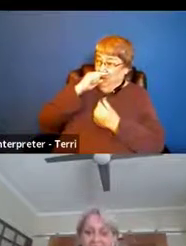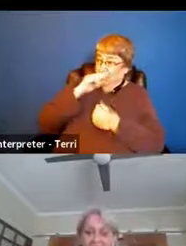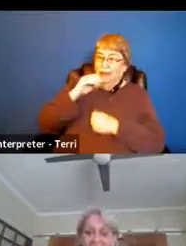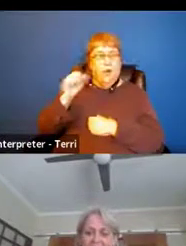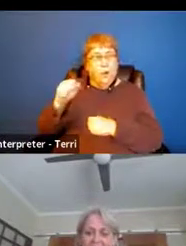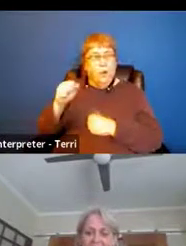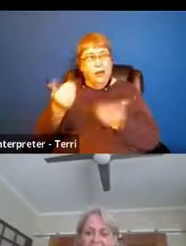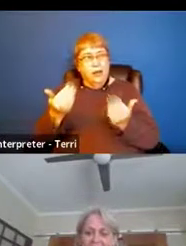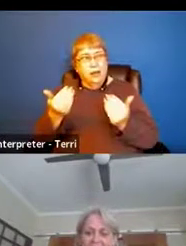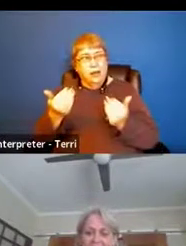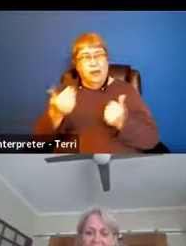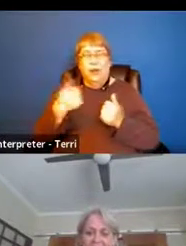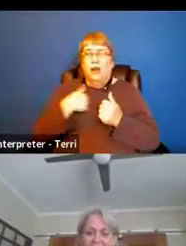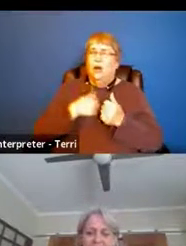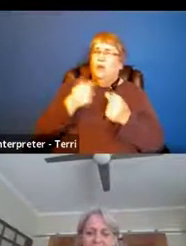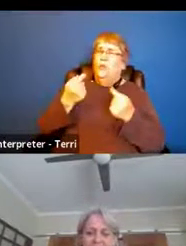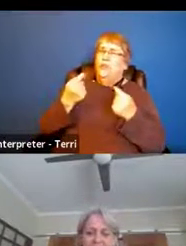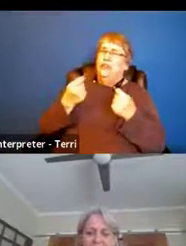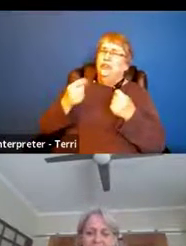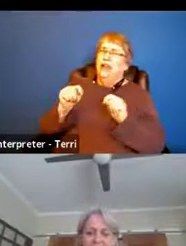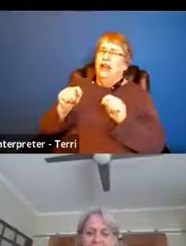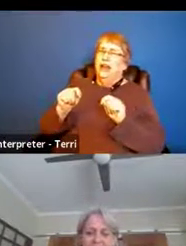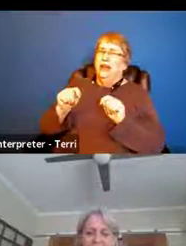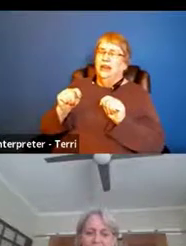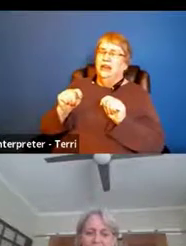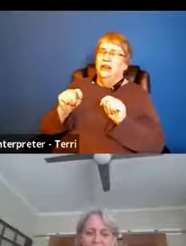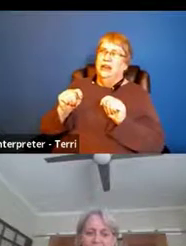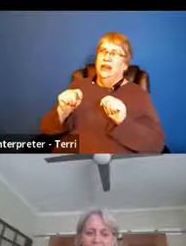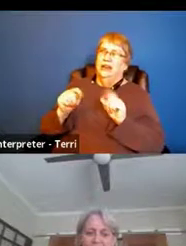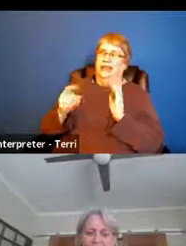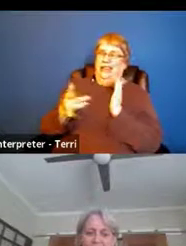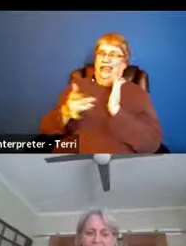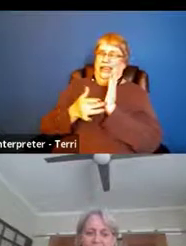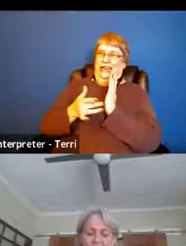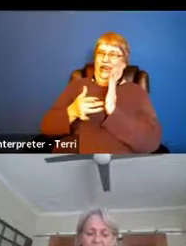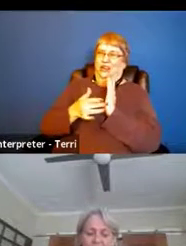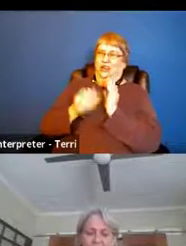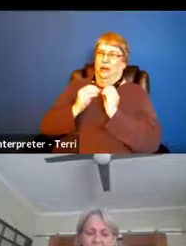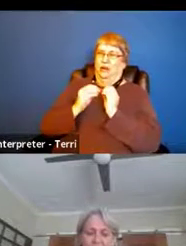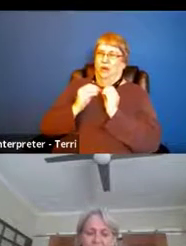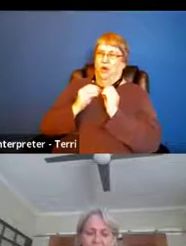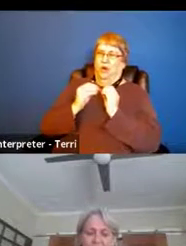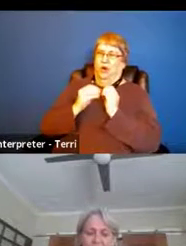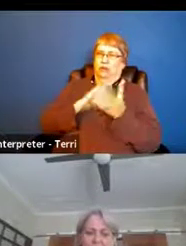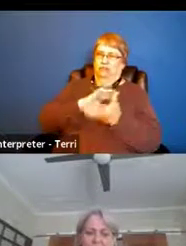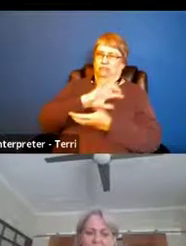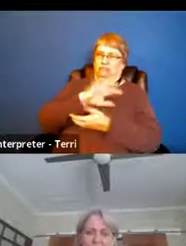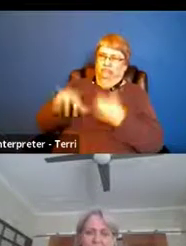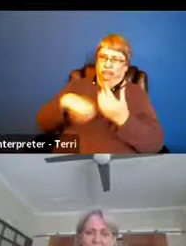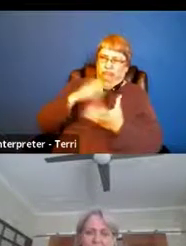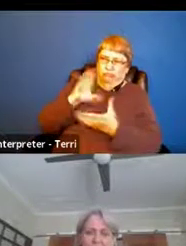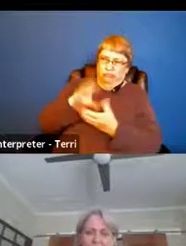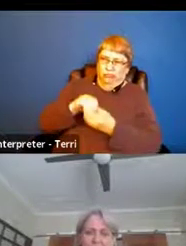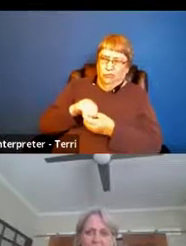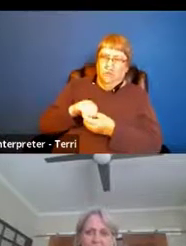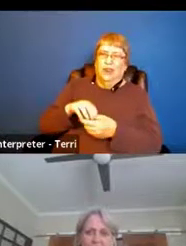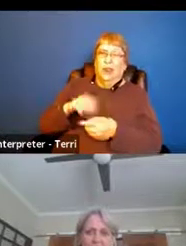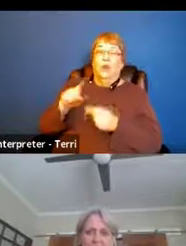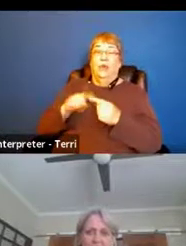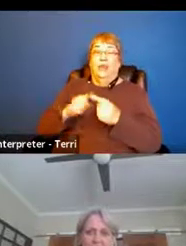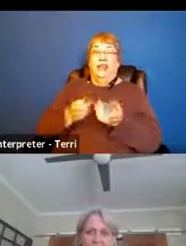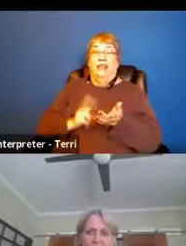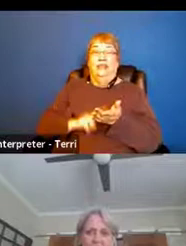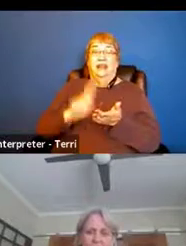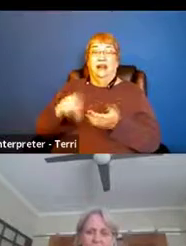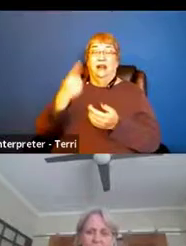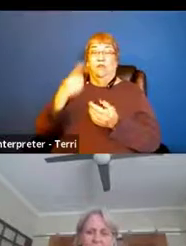do to make the telehealth component of groups a little bit more engaging for folks is when folks are signed up for groups